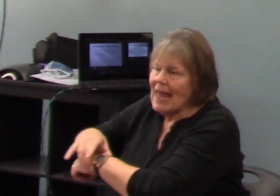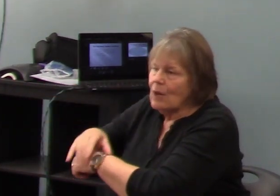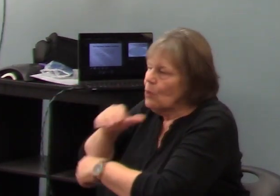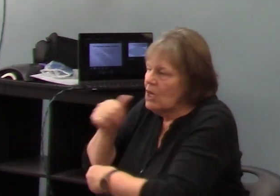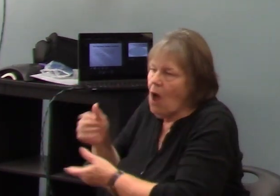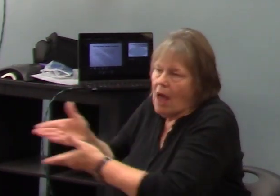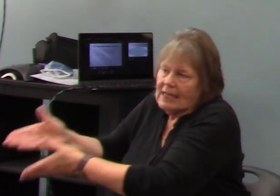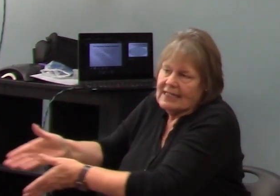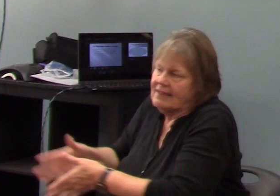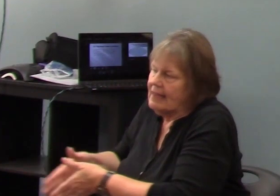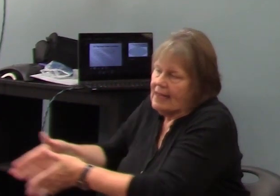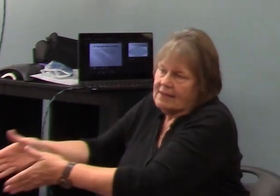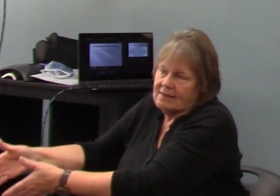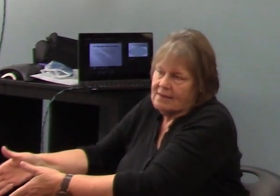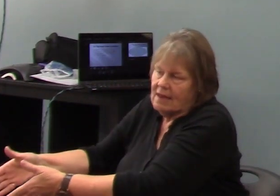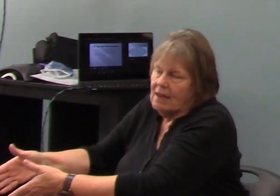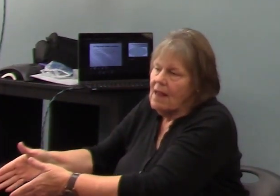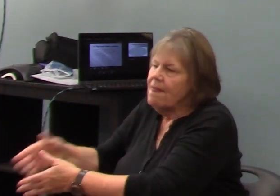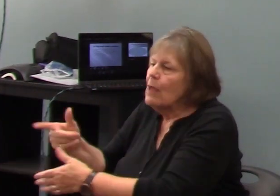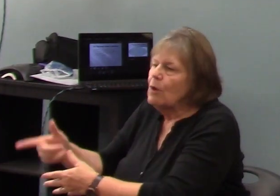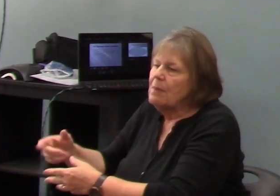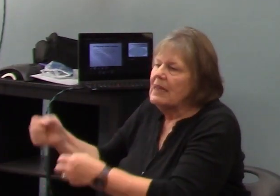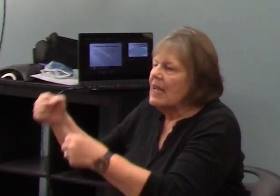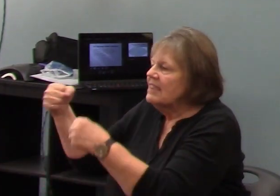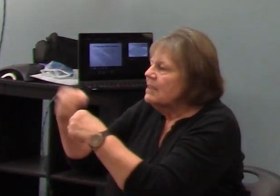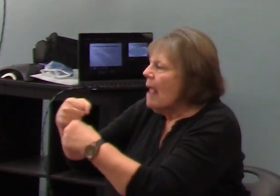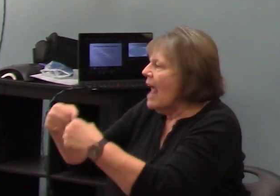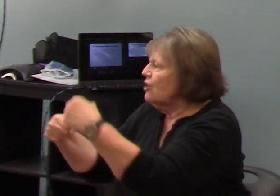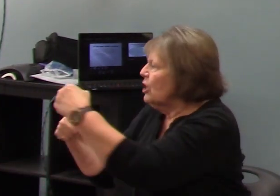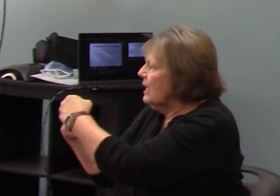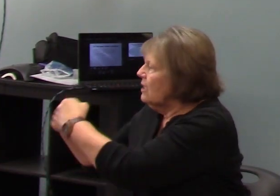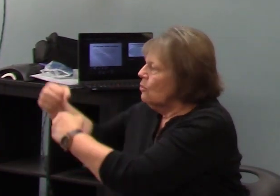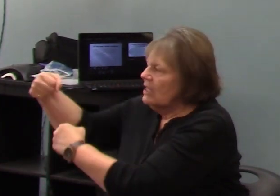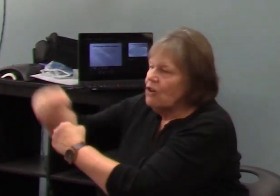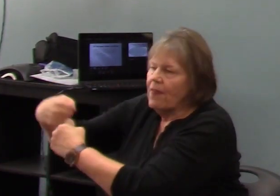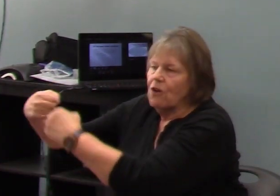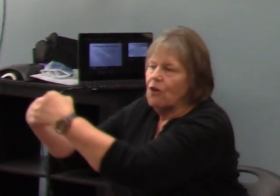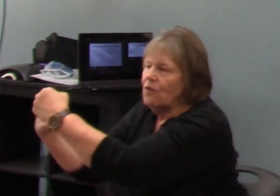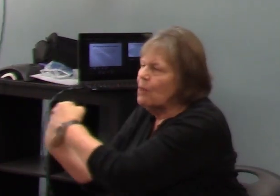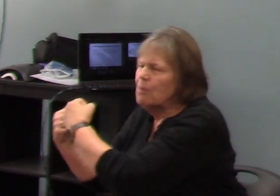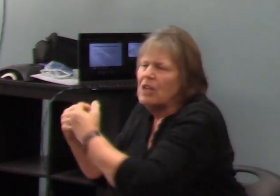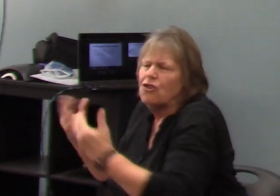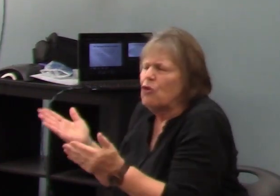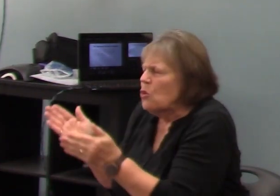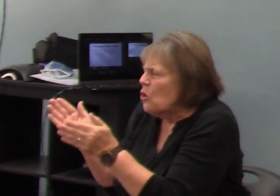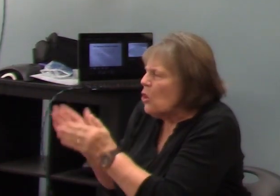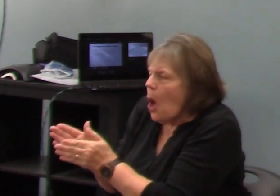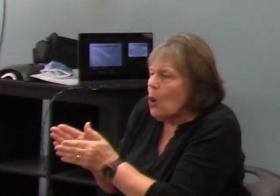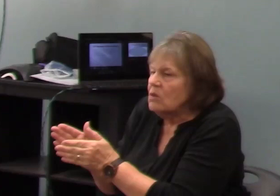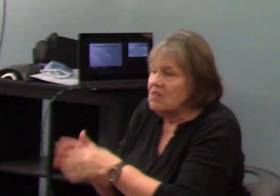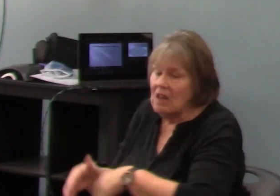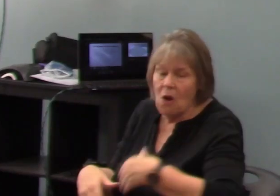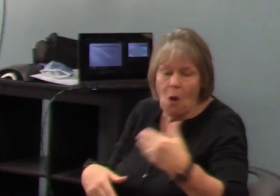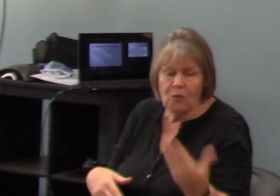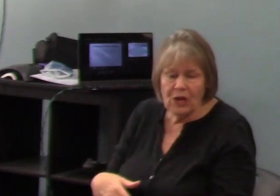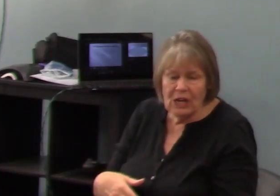asteroids and stars all smashing into each other constantly. It'd be way too dense. And then other parts would just be this cold void with